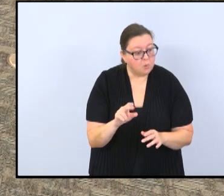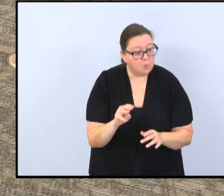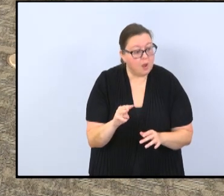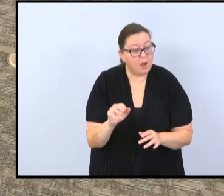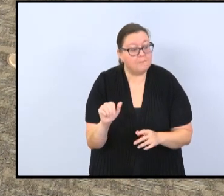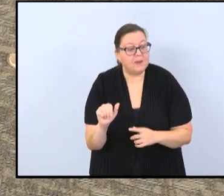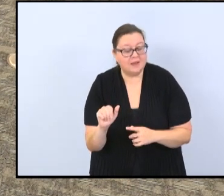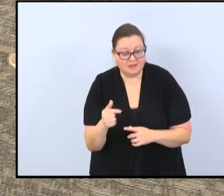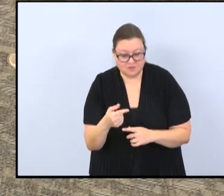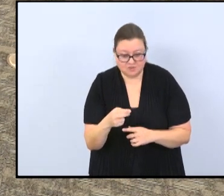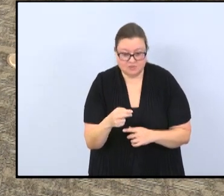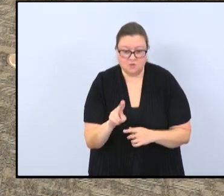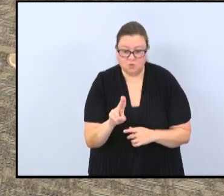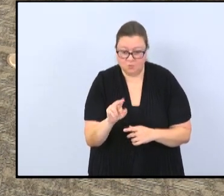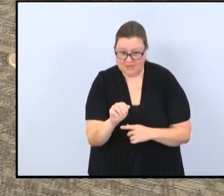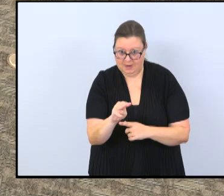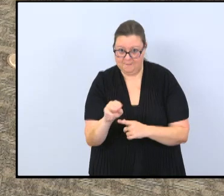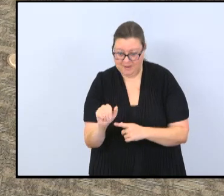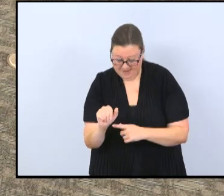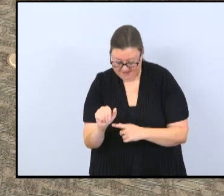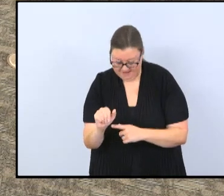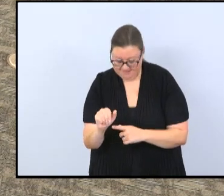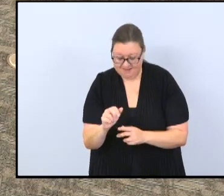Alexander Varela,